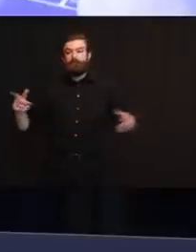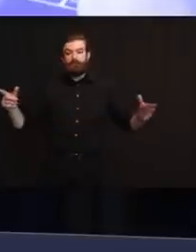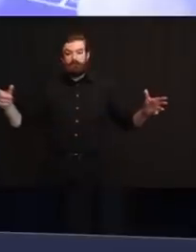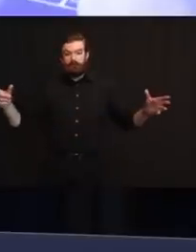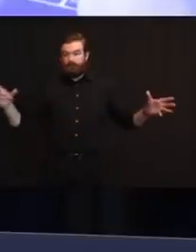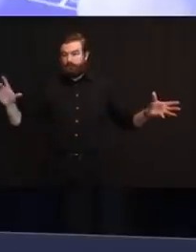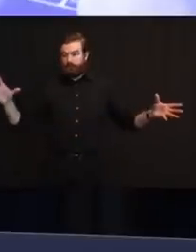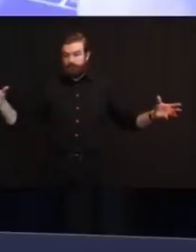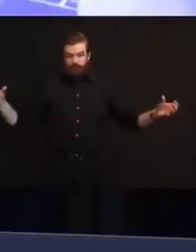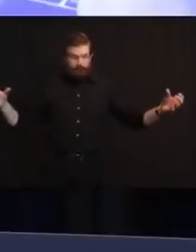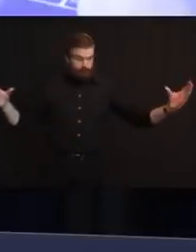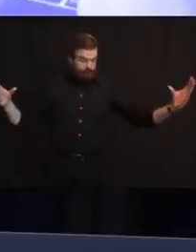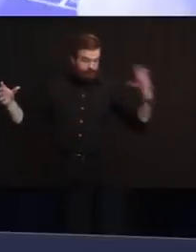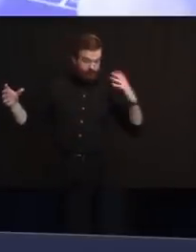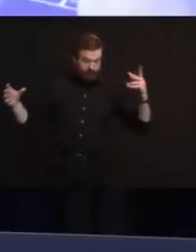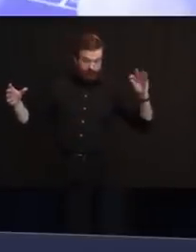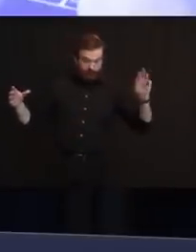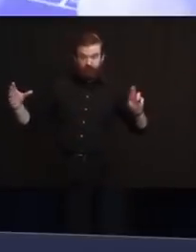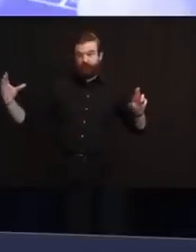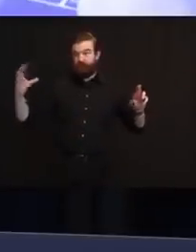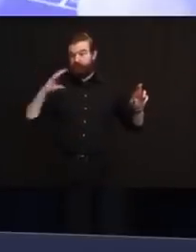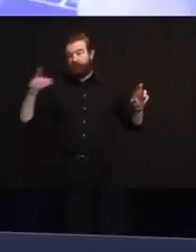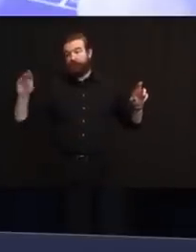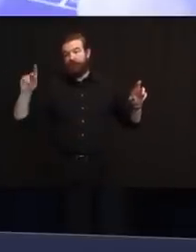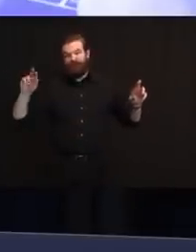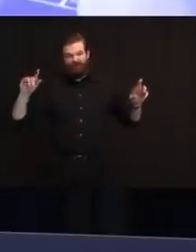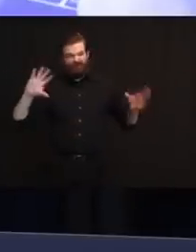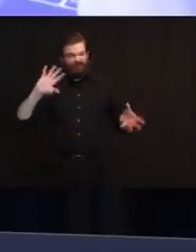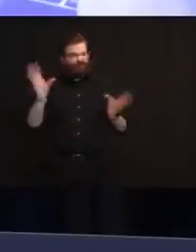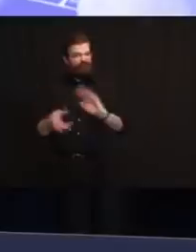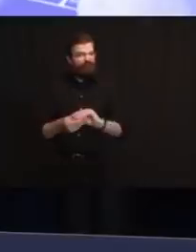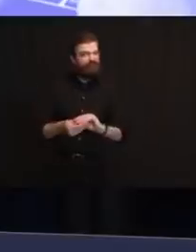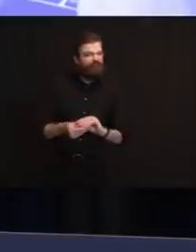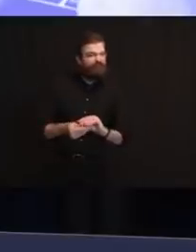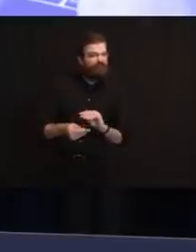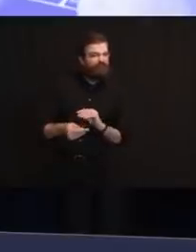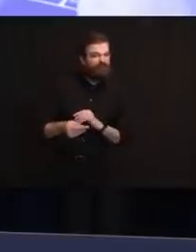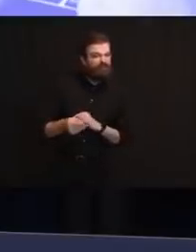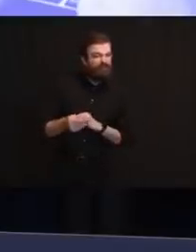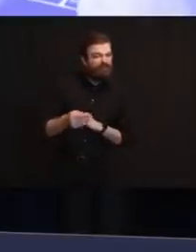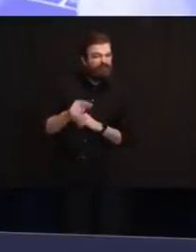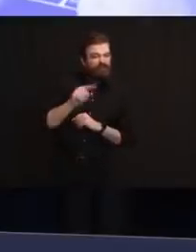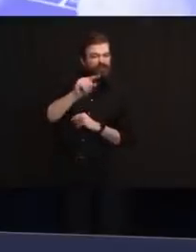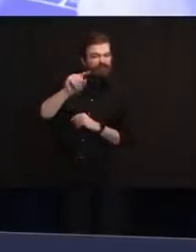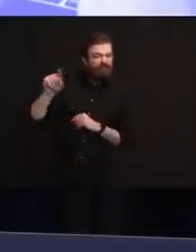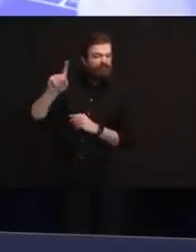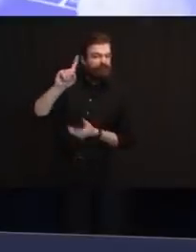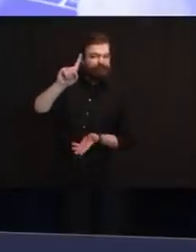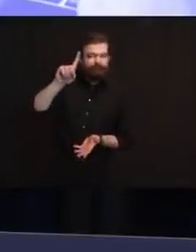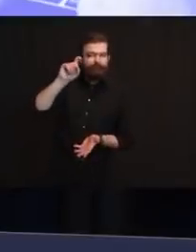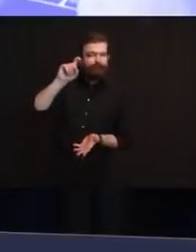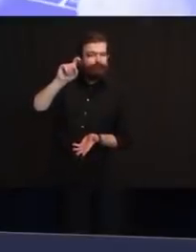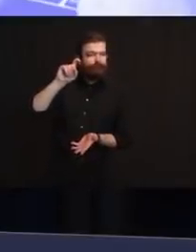492,075 doses. Now, based on what is entered into the Tiberius system, the number is